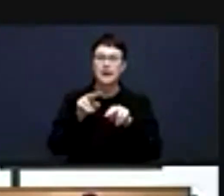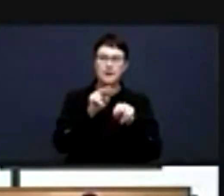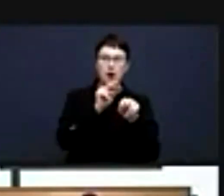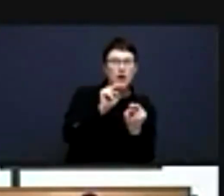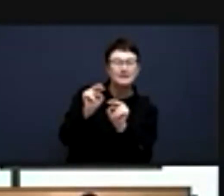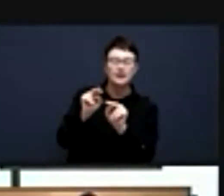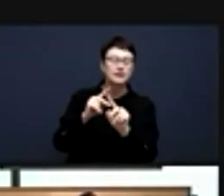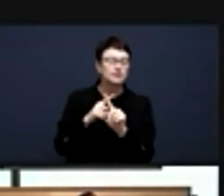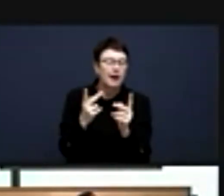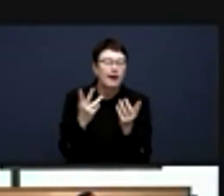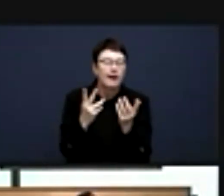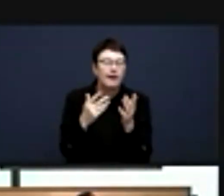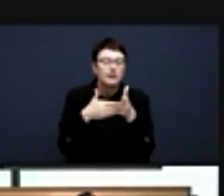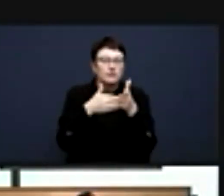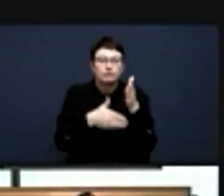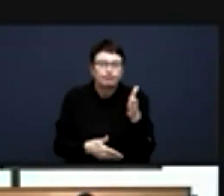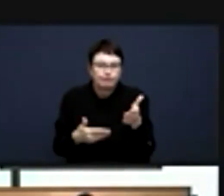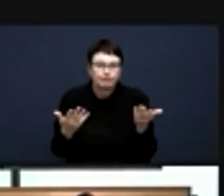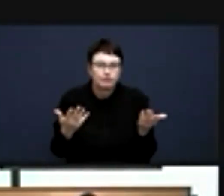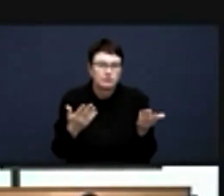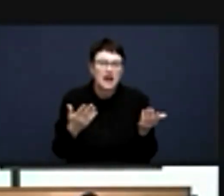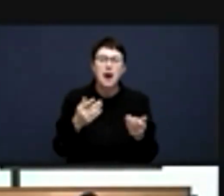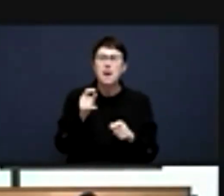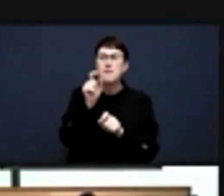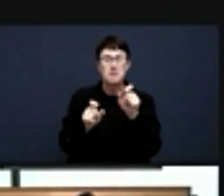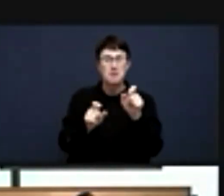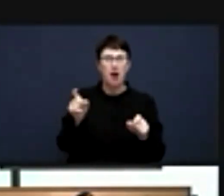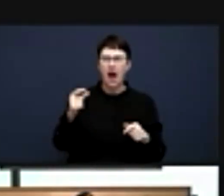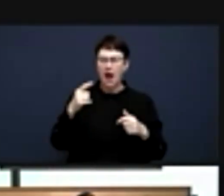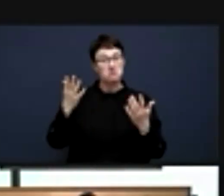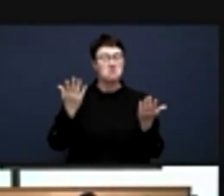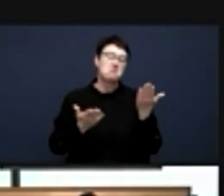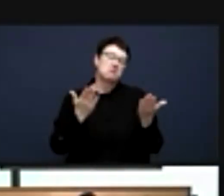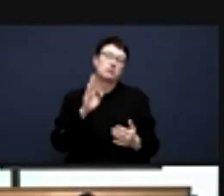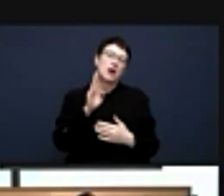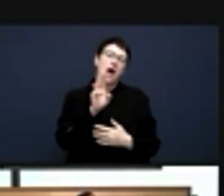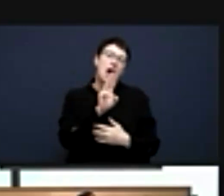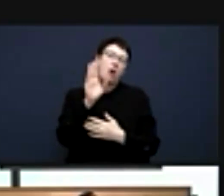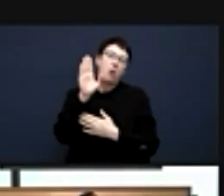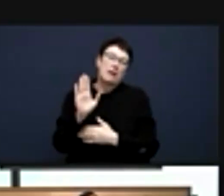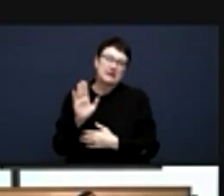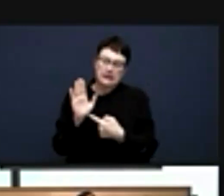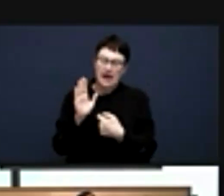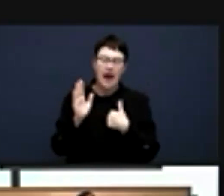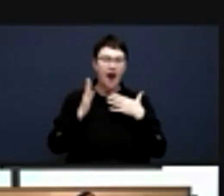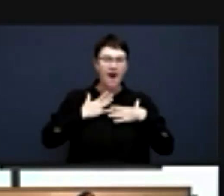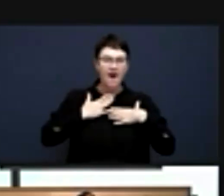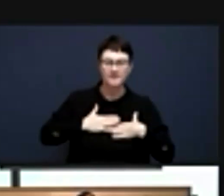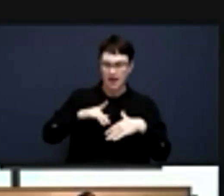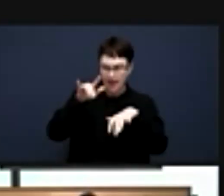that users face when we try to access a website, navigation, media